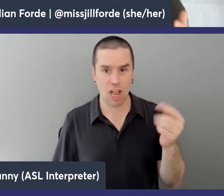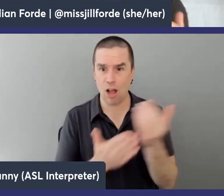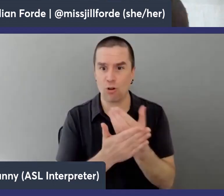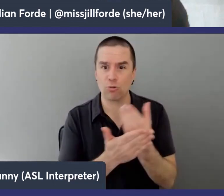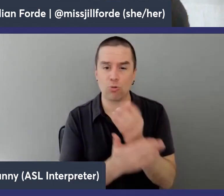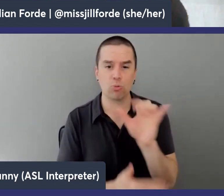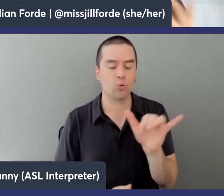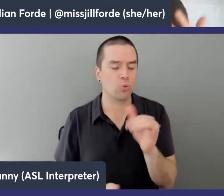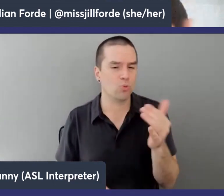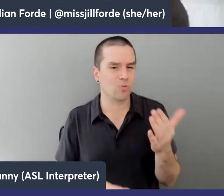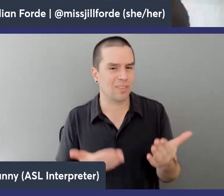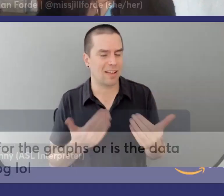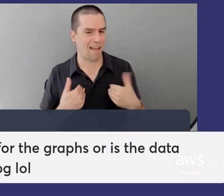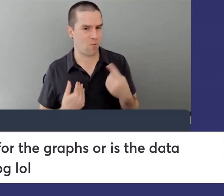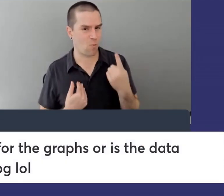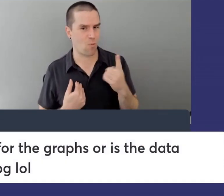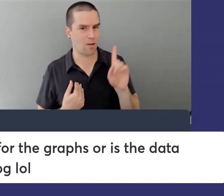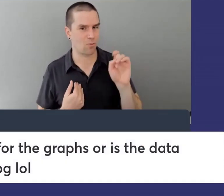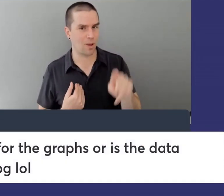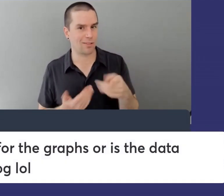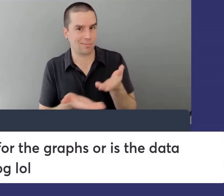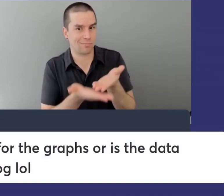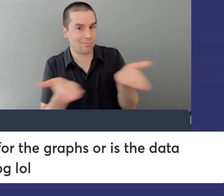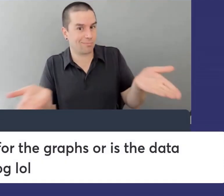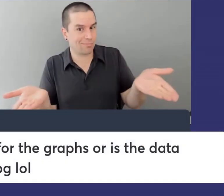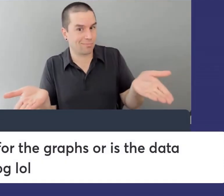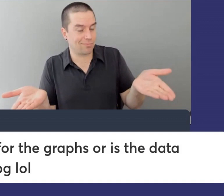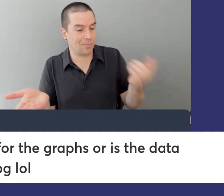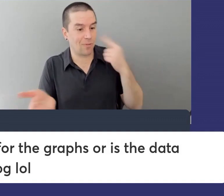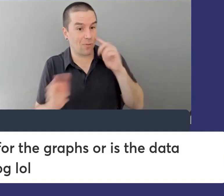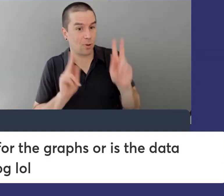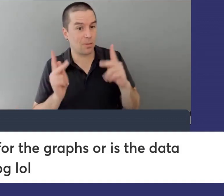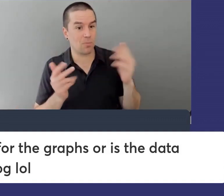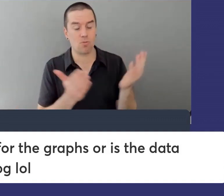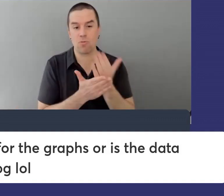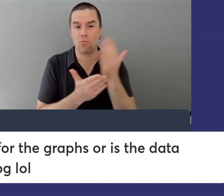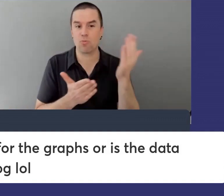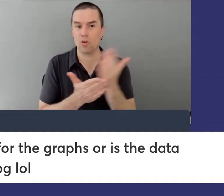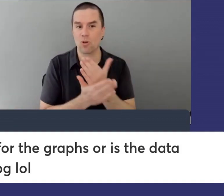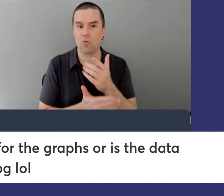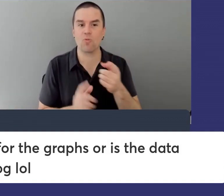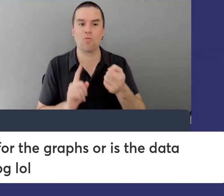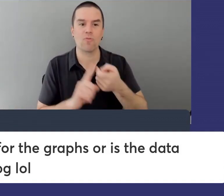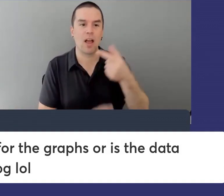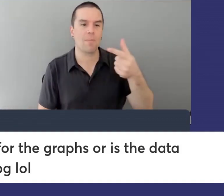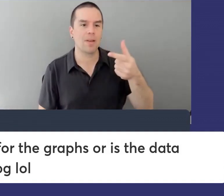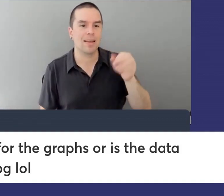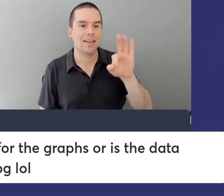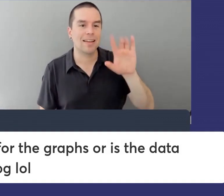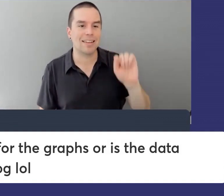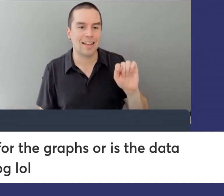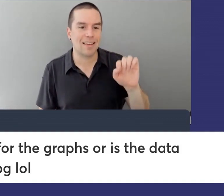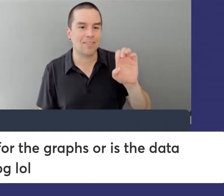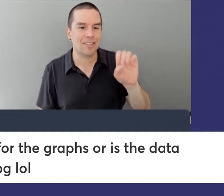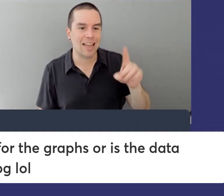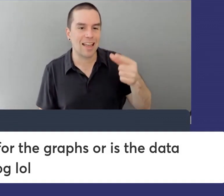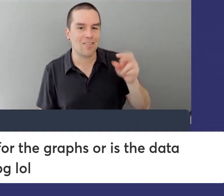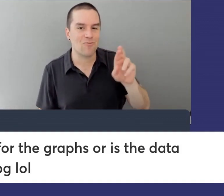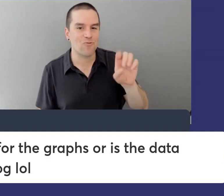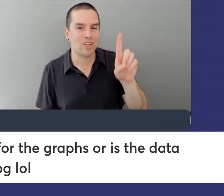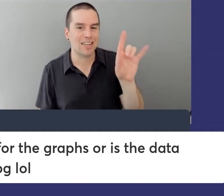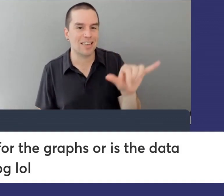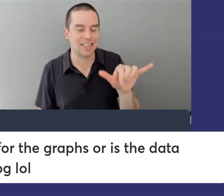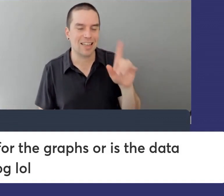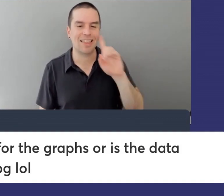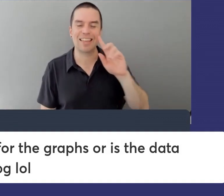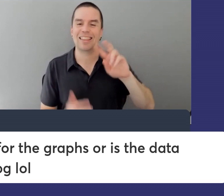you can clarify, especially for the people who are really new, and this was from Gifted Greedy, which I think the intention of the question is really on